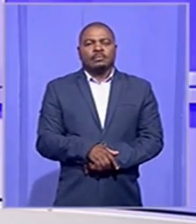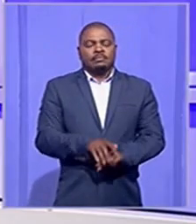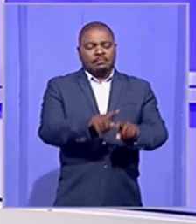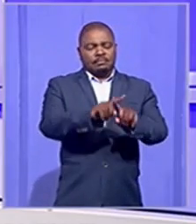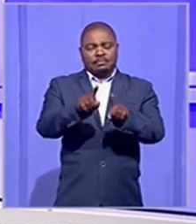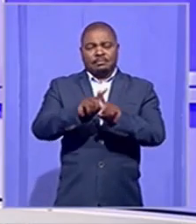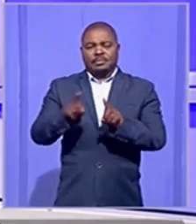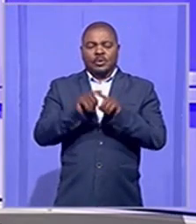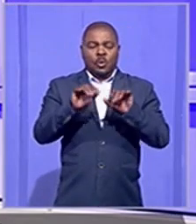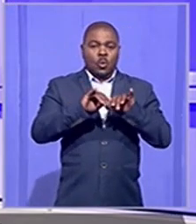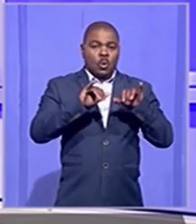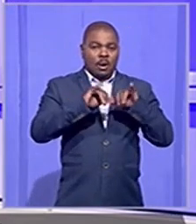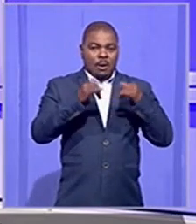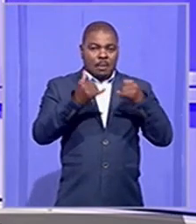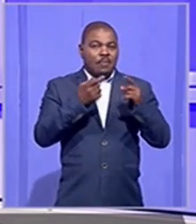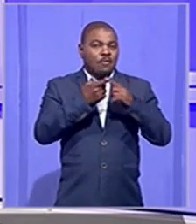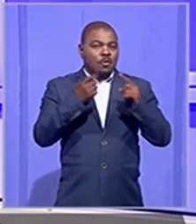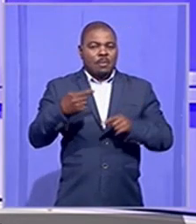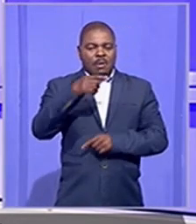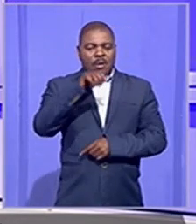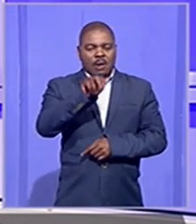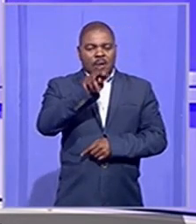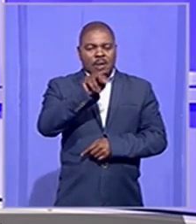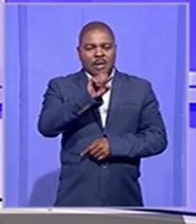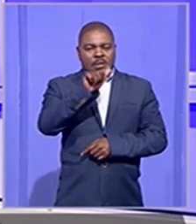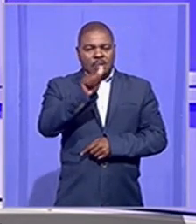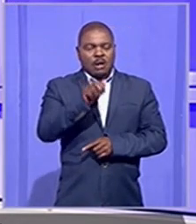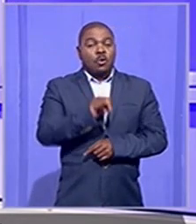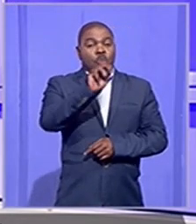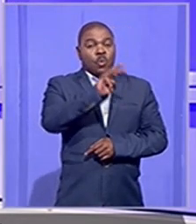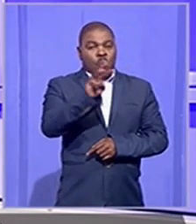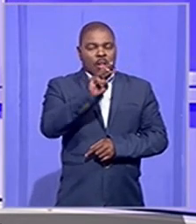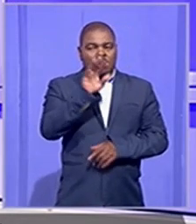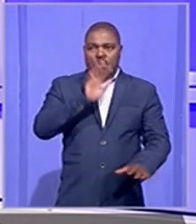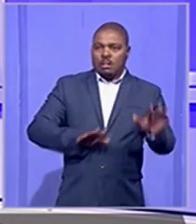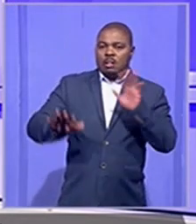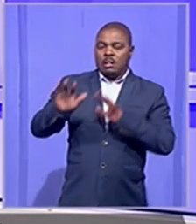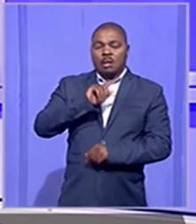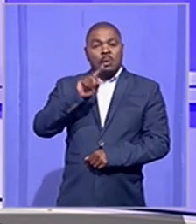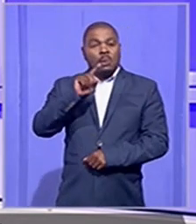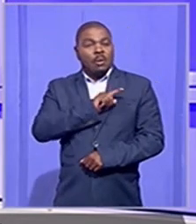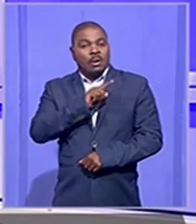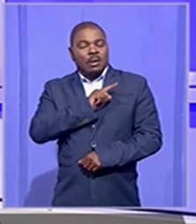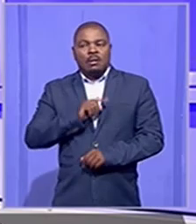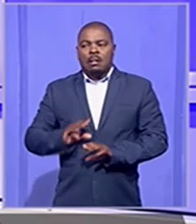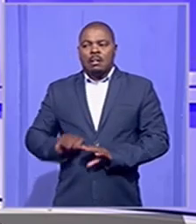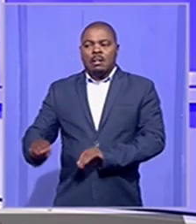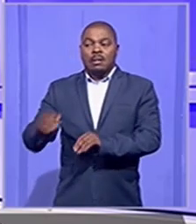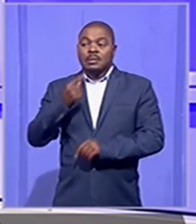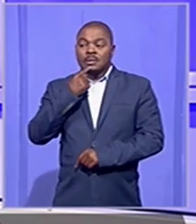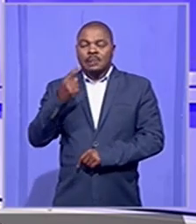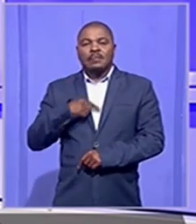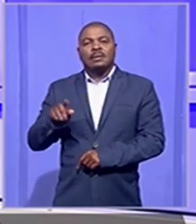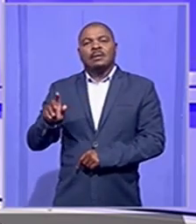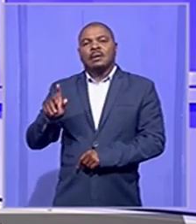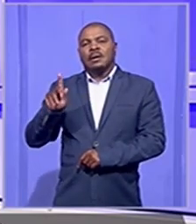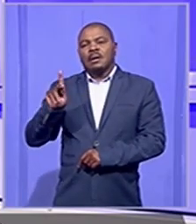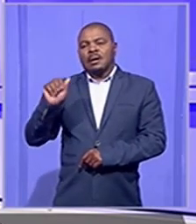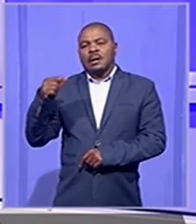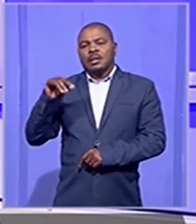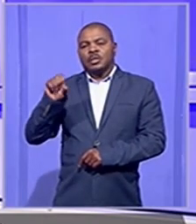Ditlamo tse di farologaneng kwa motseng wa Ganyesa kwa Northwest di setse di gaeletswe morago ga magatwe a gore masepala wa selegae